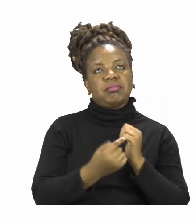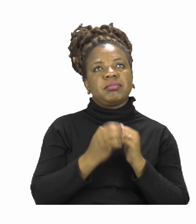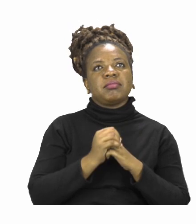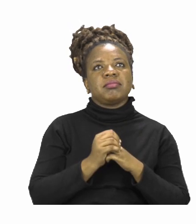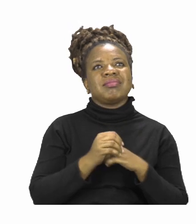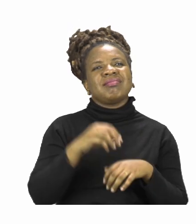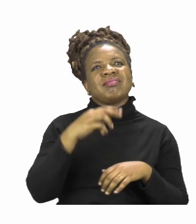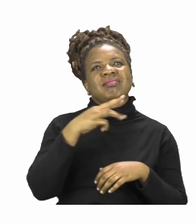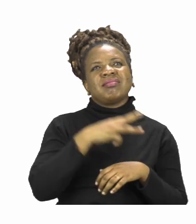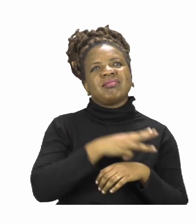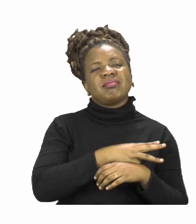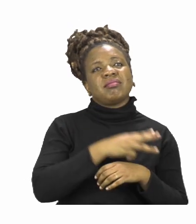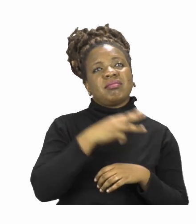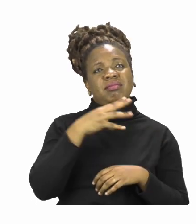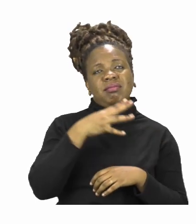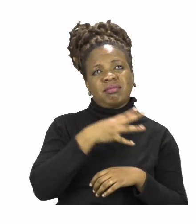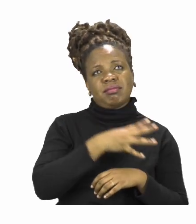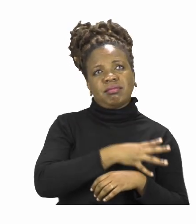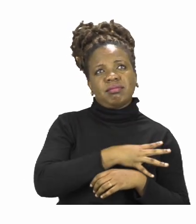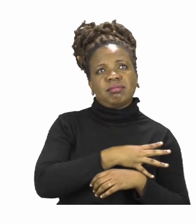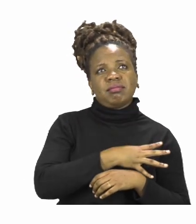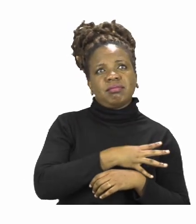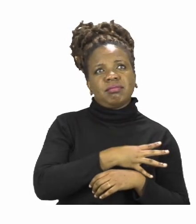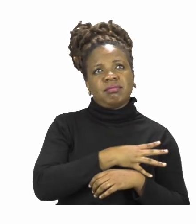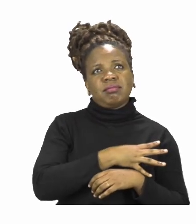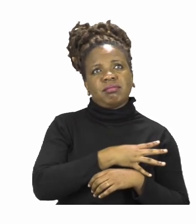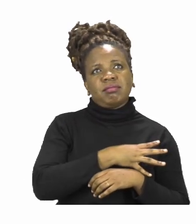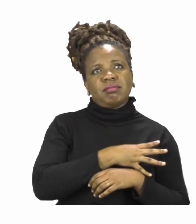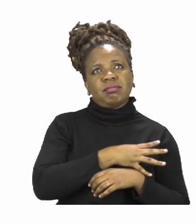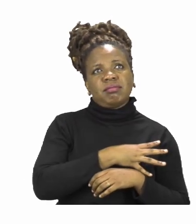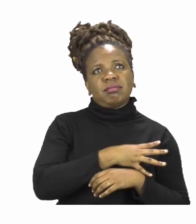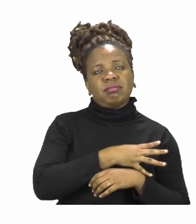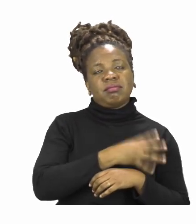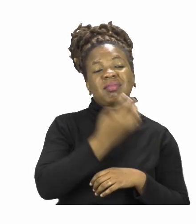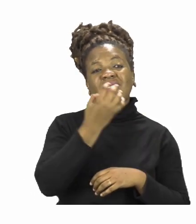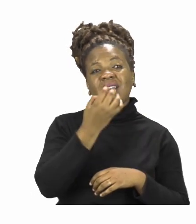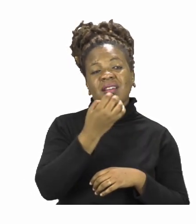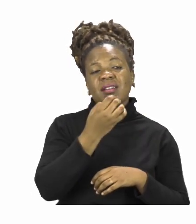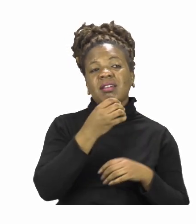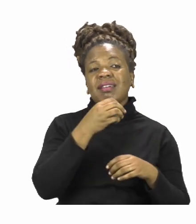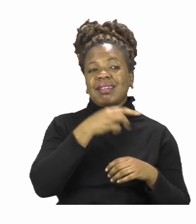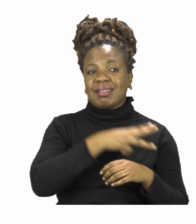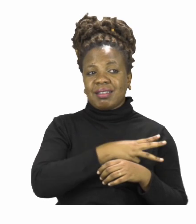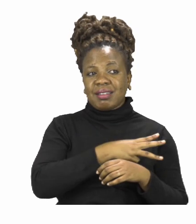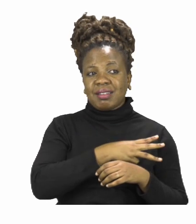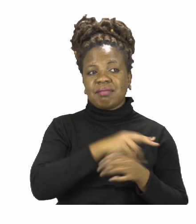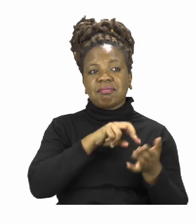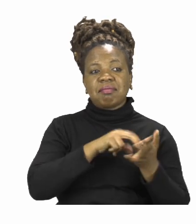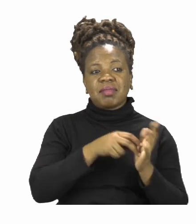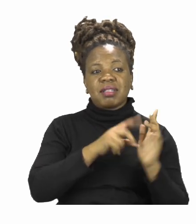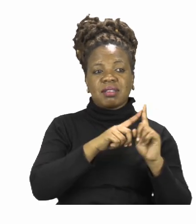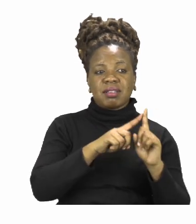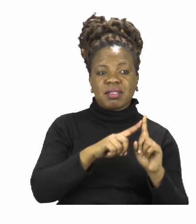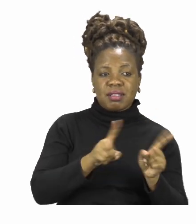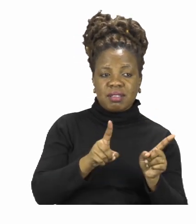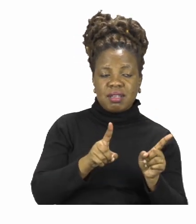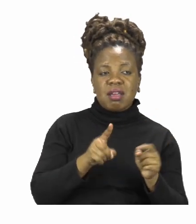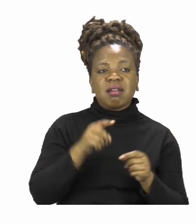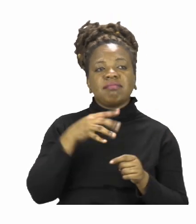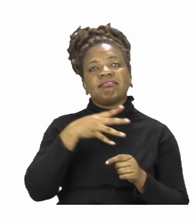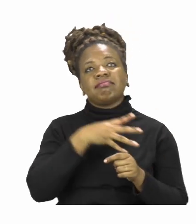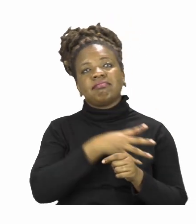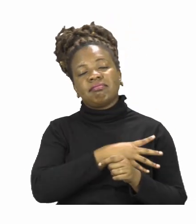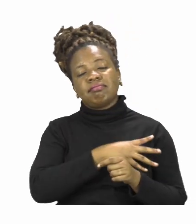HIV and AIDS have their own meaning. In fact, each letter there stands for